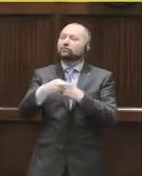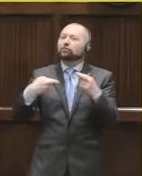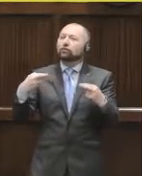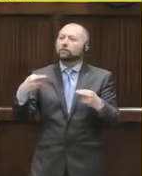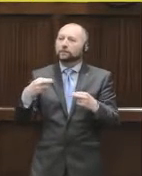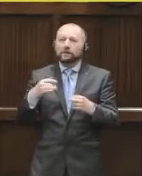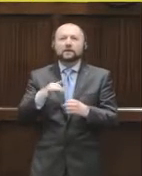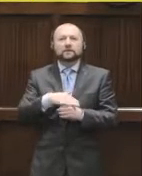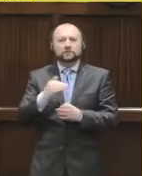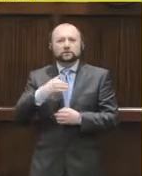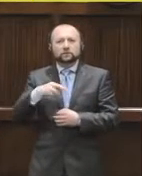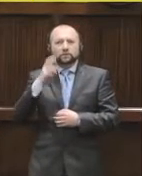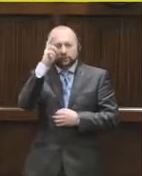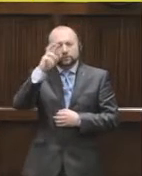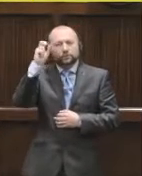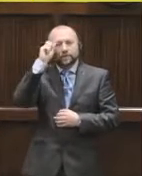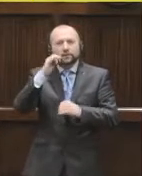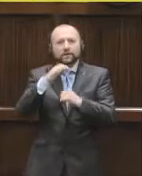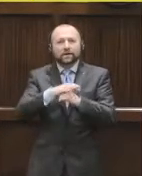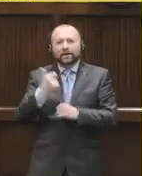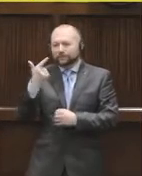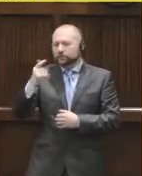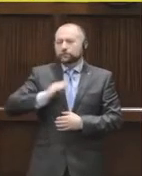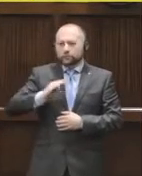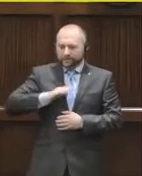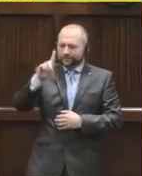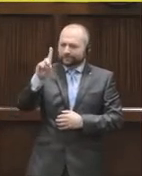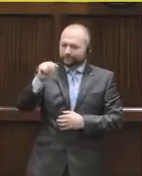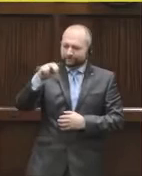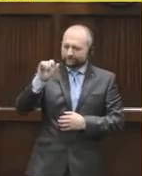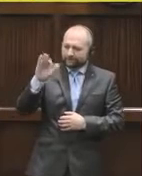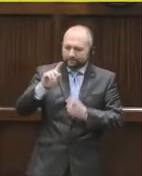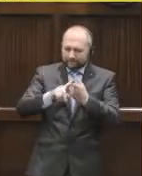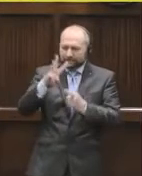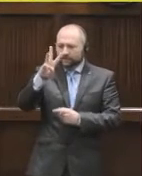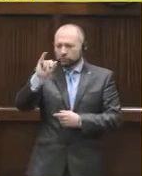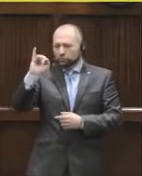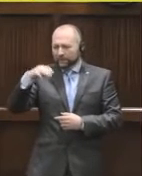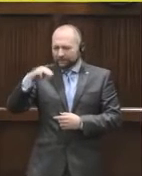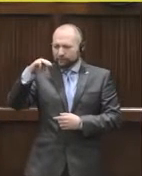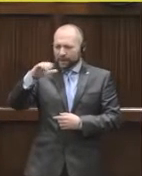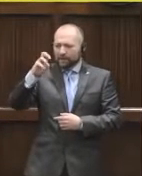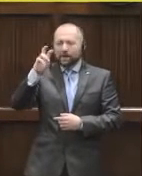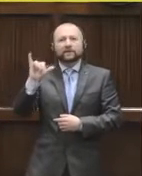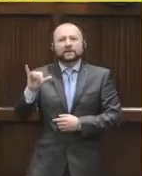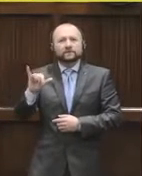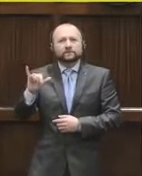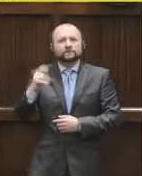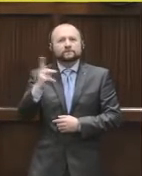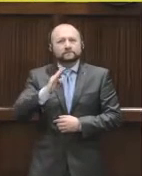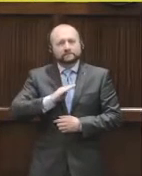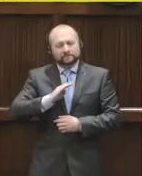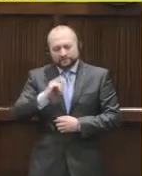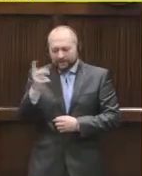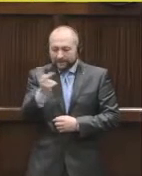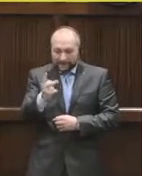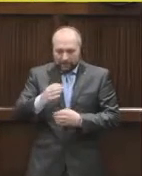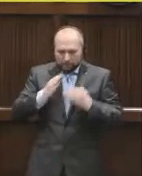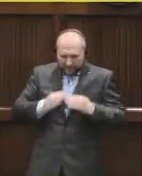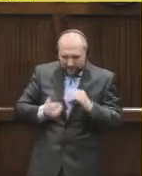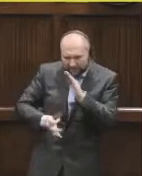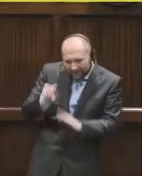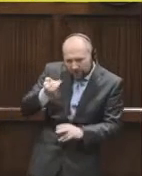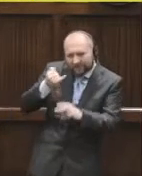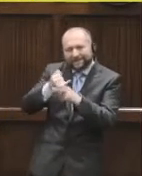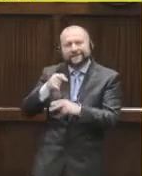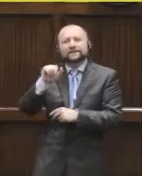the event to the memory of brothers Daniel and William McCarthy, whose remains were discovered at